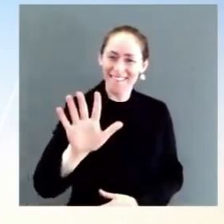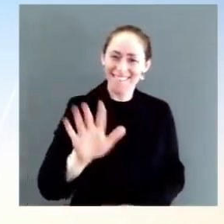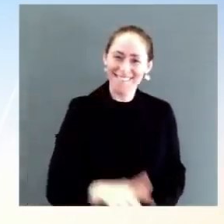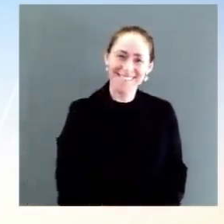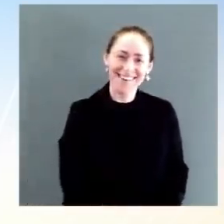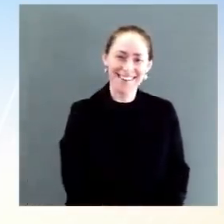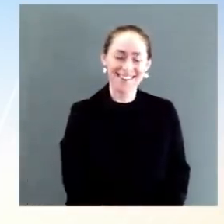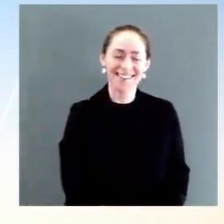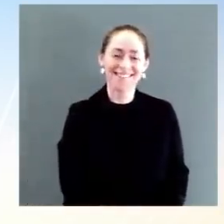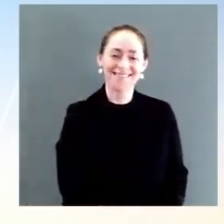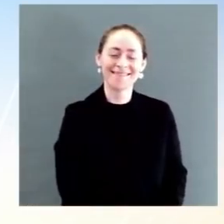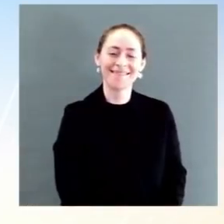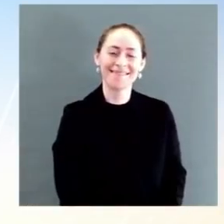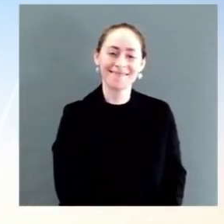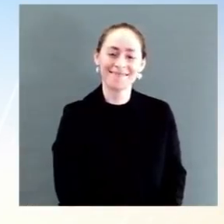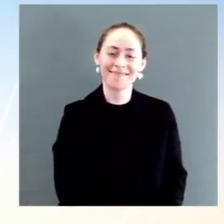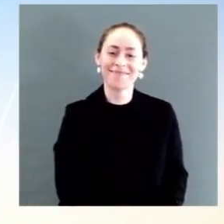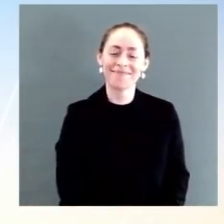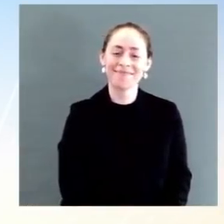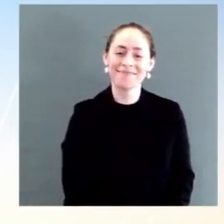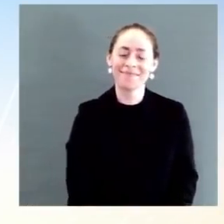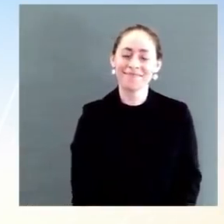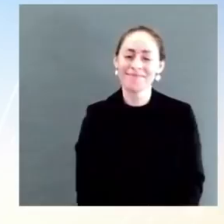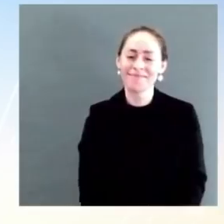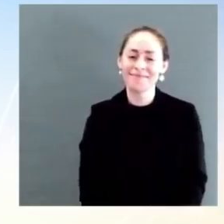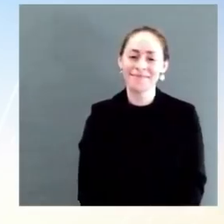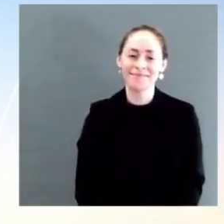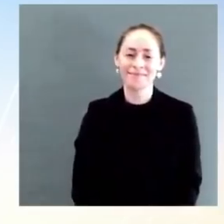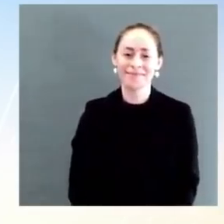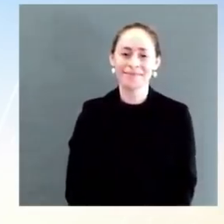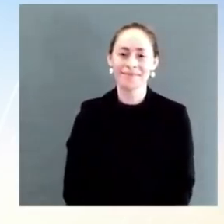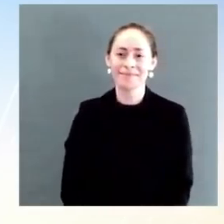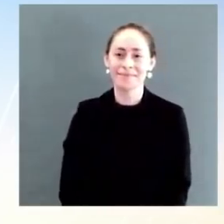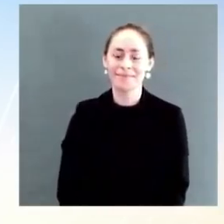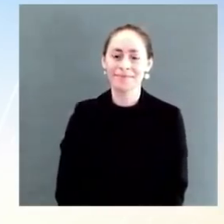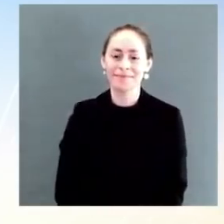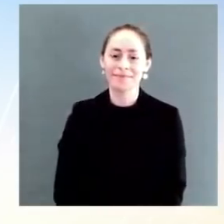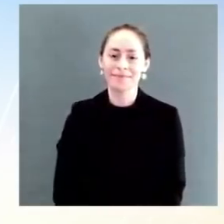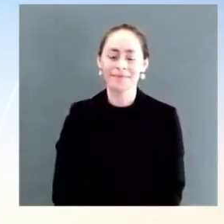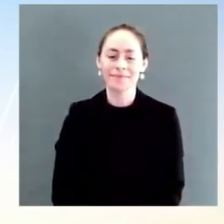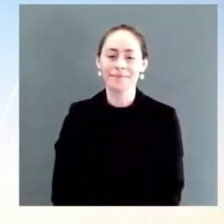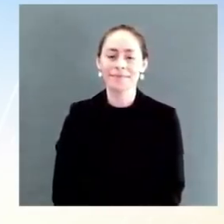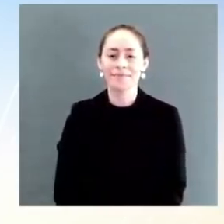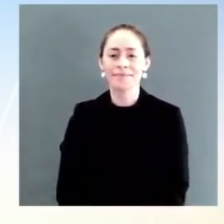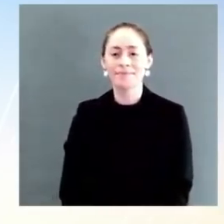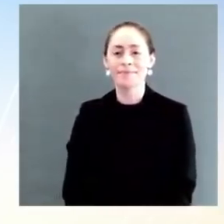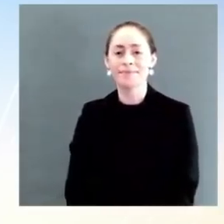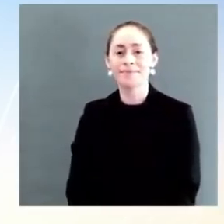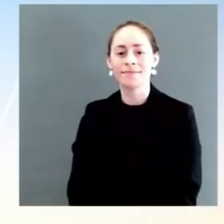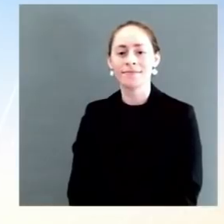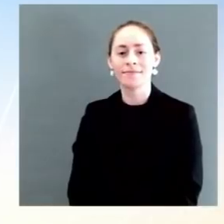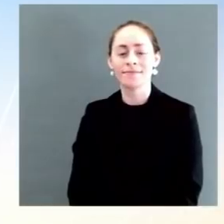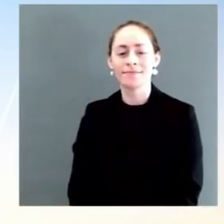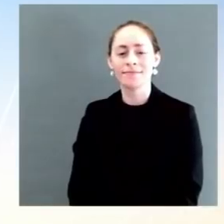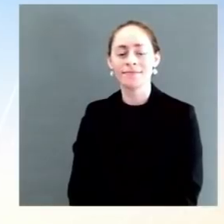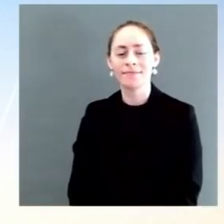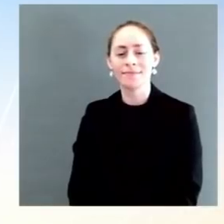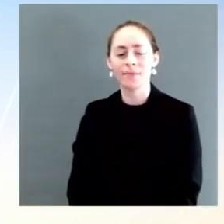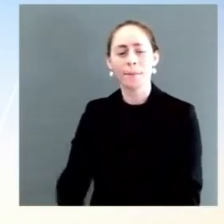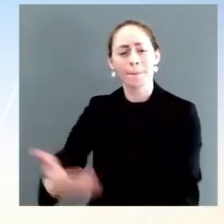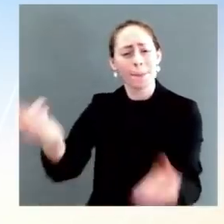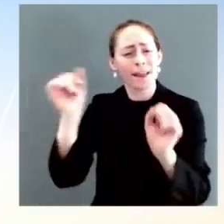any change to the protocols surrounding his testing? And then just a request on behalf of all of us for some more regular updates on how frequently the